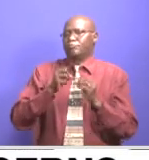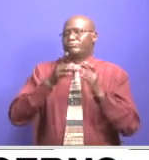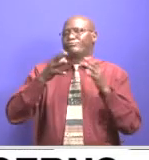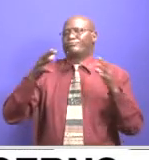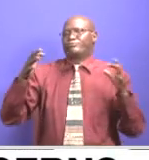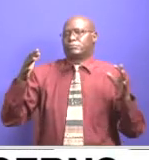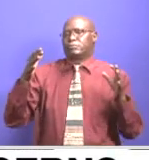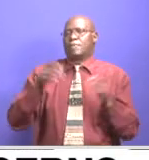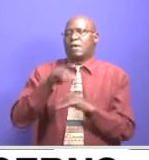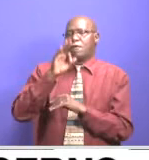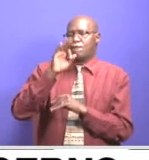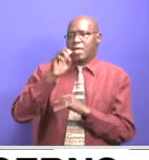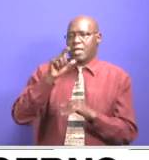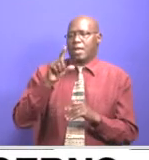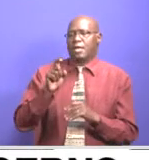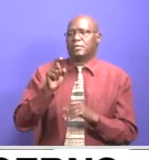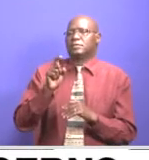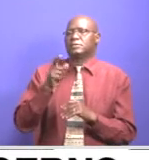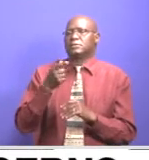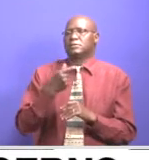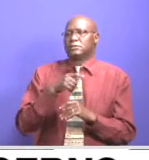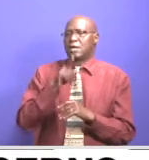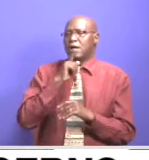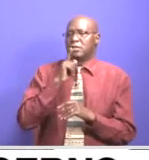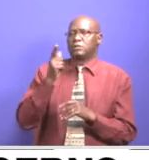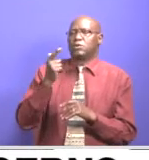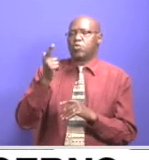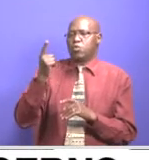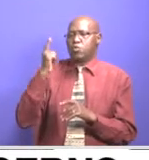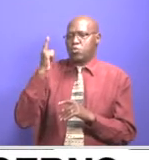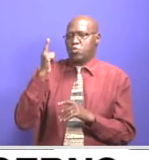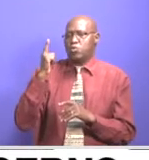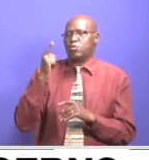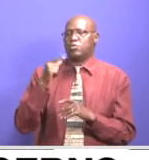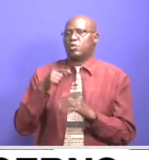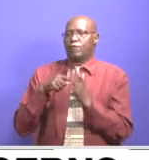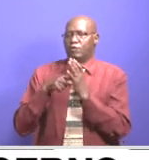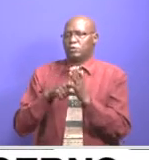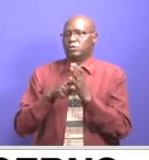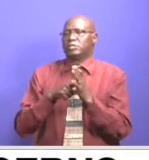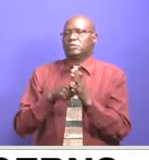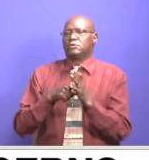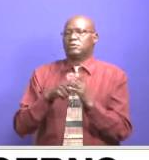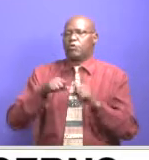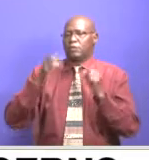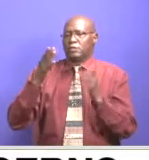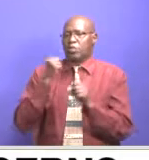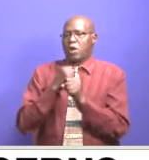Commissioner Felix Watakila accused a section of law enforcement officers of colluding with criminals.